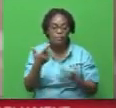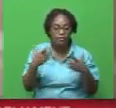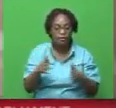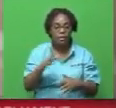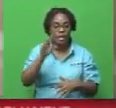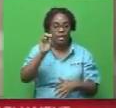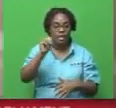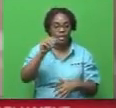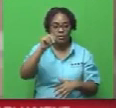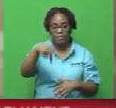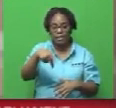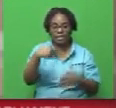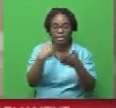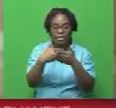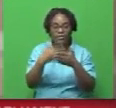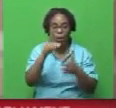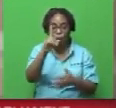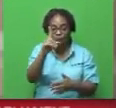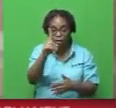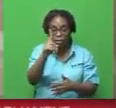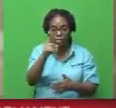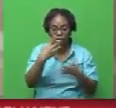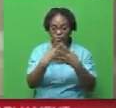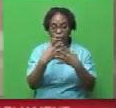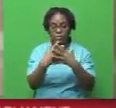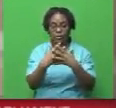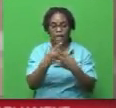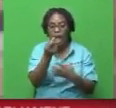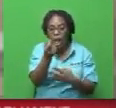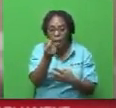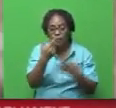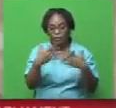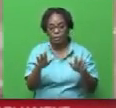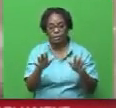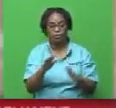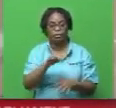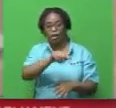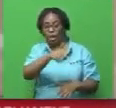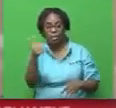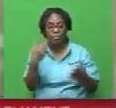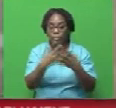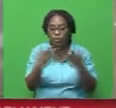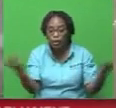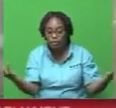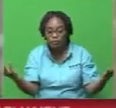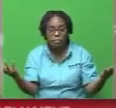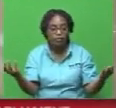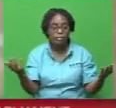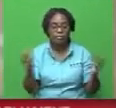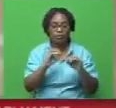at MSP. Not all the prisons, only at MSP. They did not give a percentage that was completed. You know, this